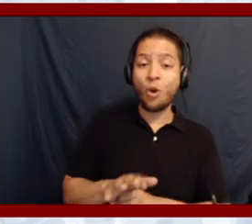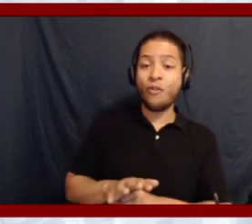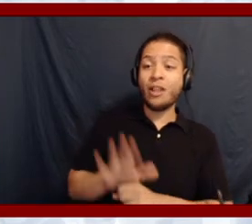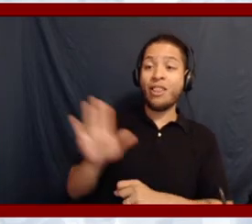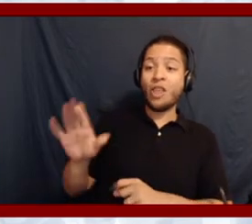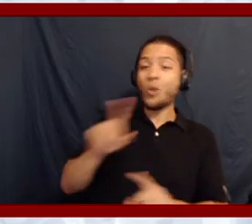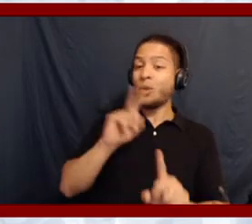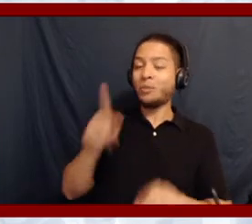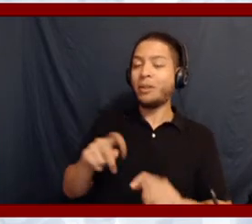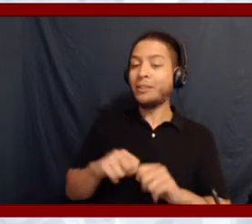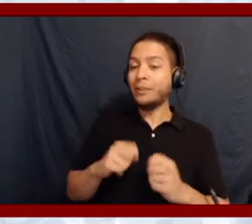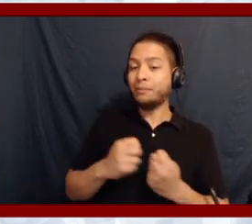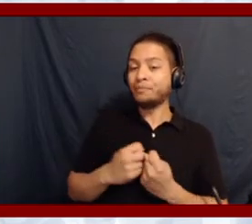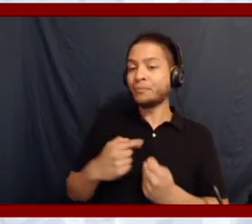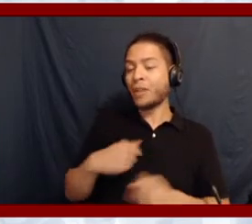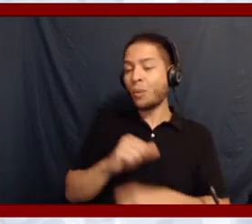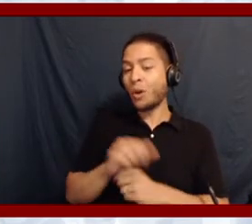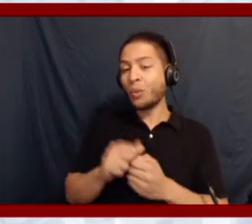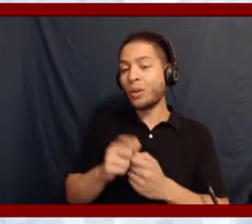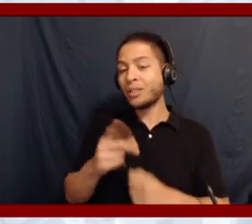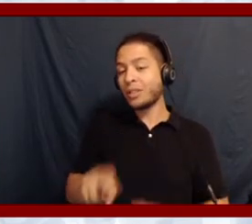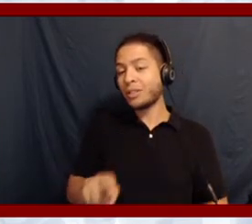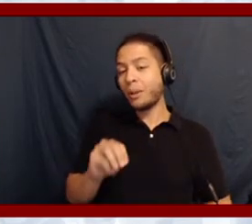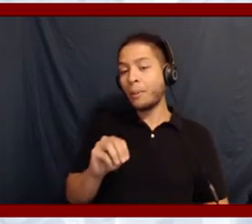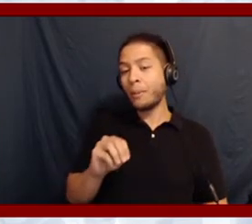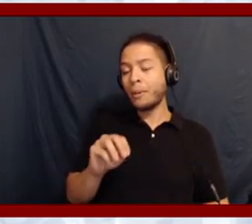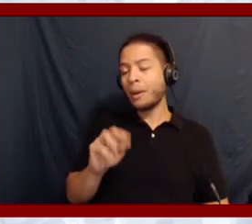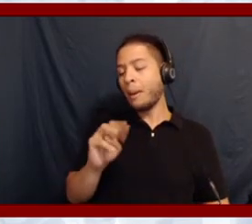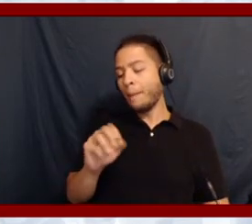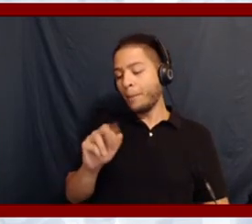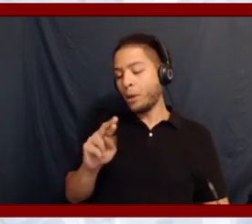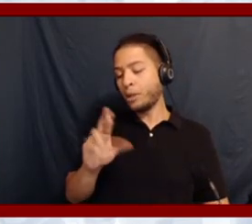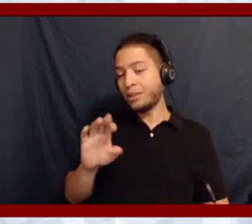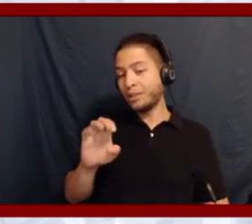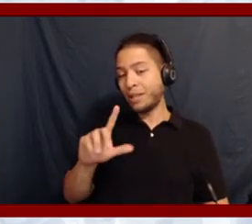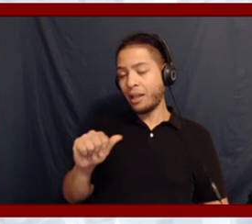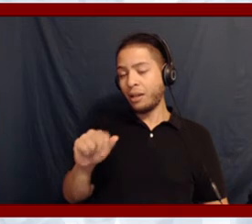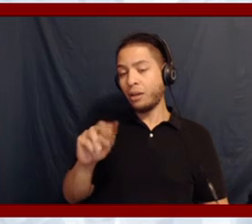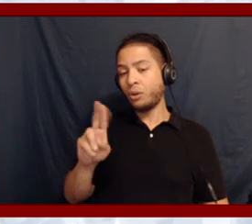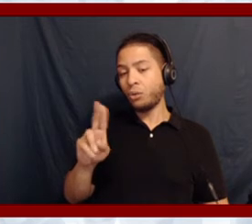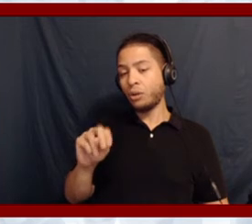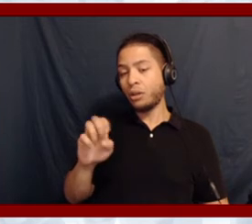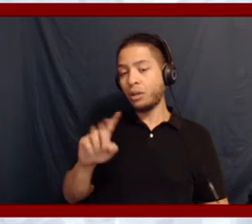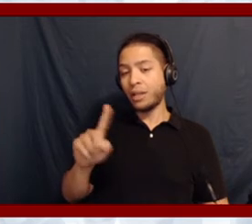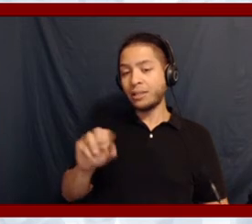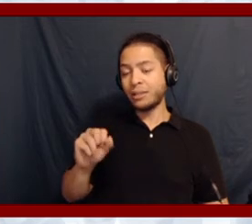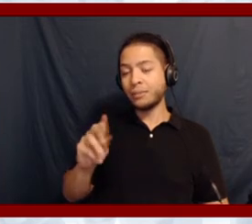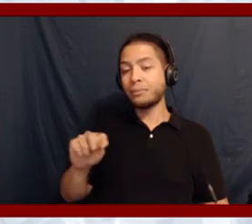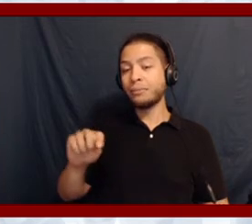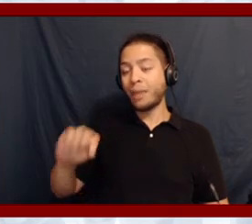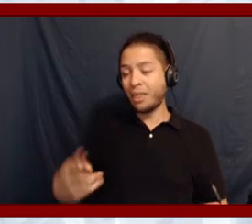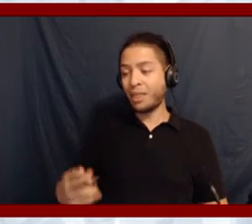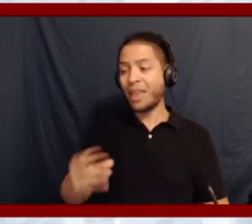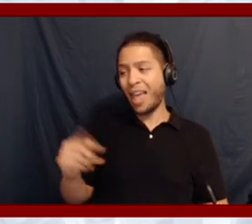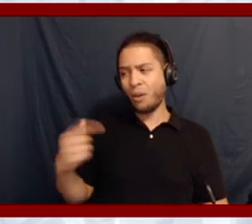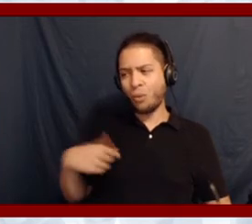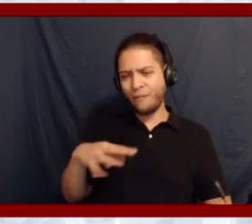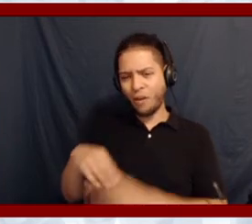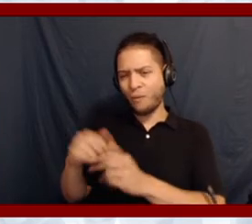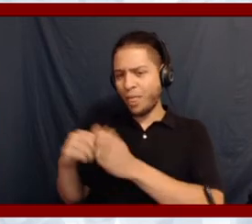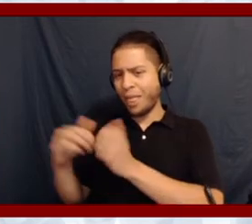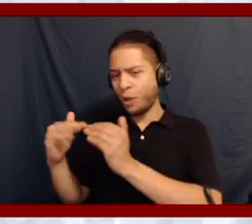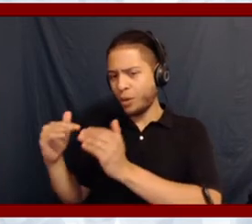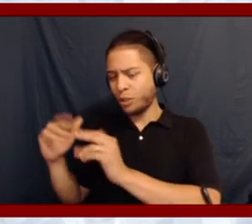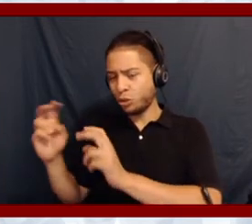closely with Dr. Marcella Nunez-Smith, and we lead a lot of the equity work. And HBCUs have been involved since the very beginning. We met with the